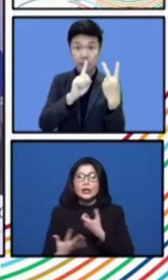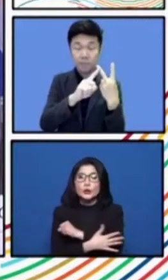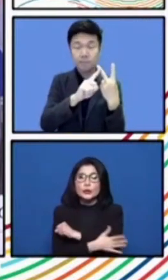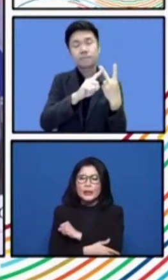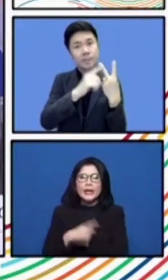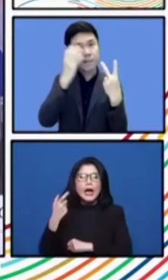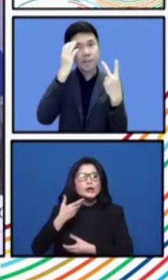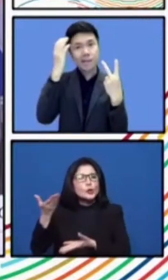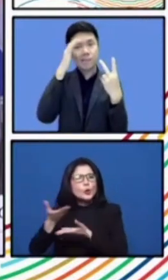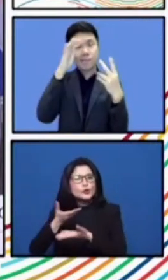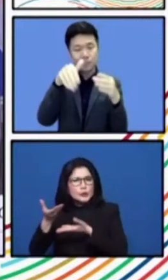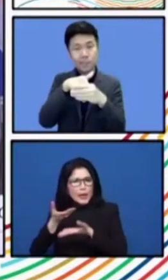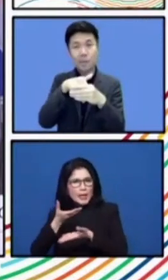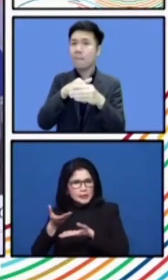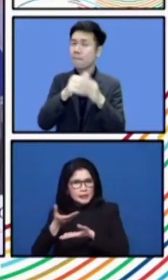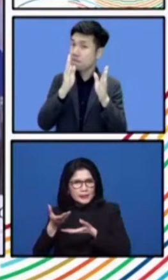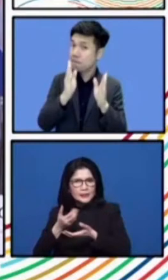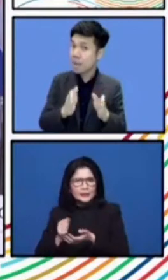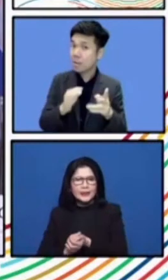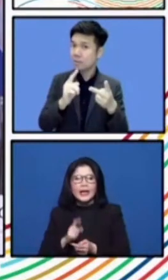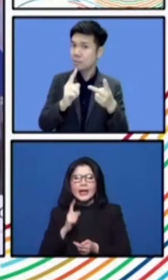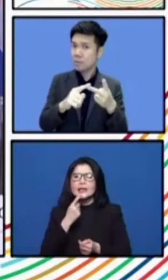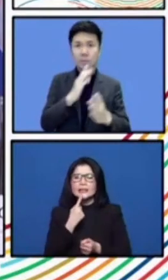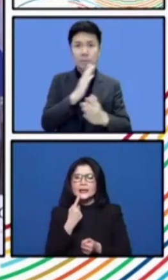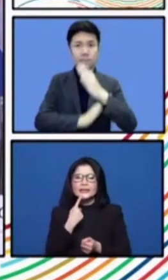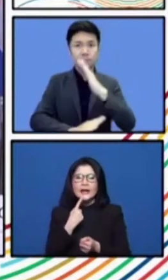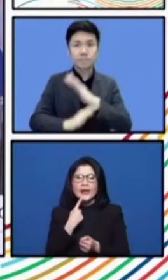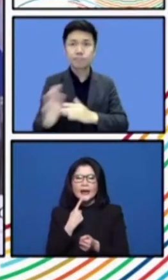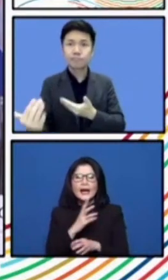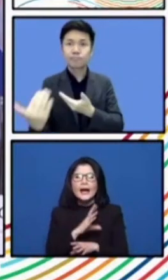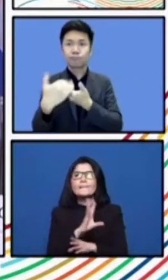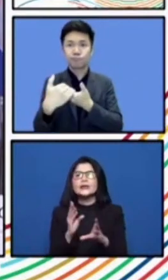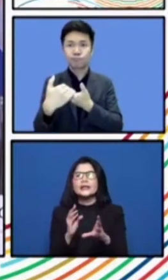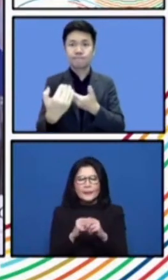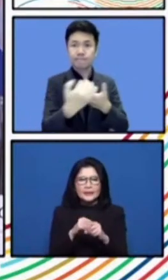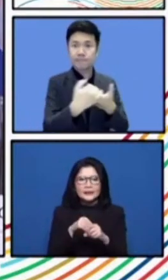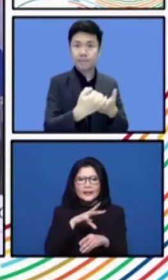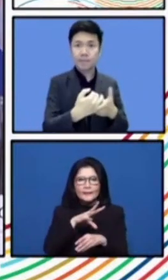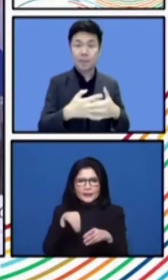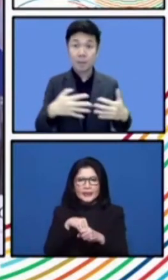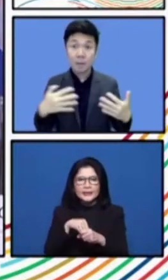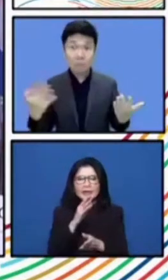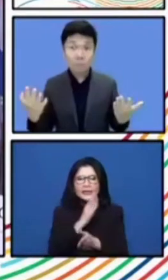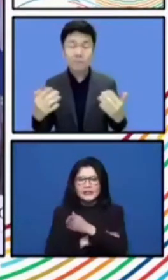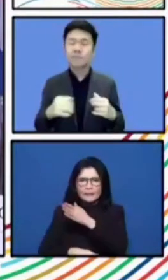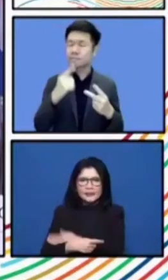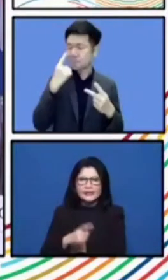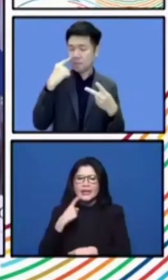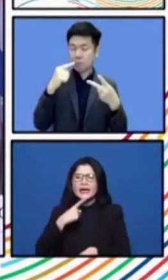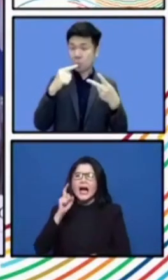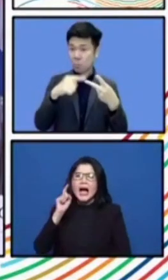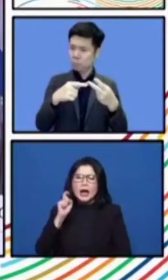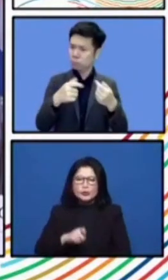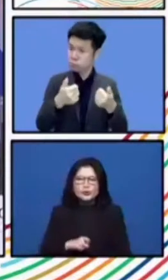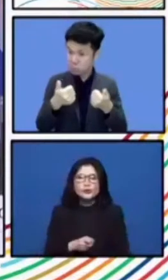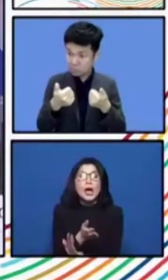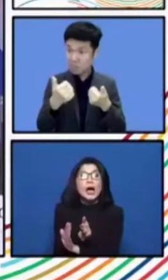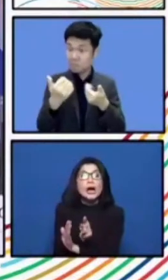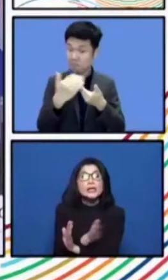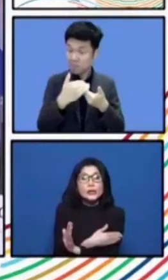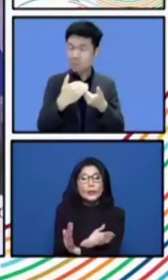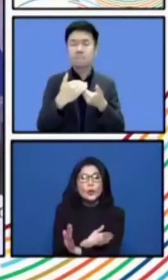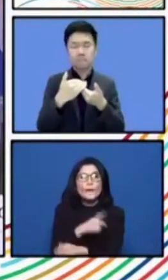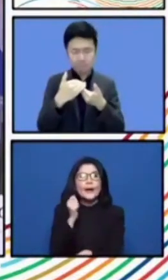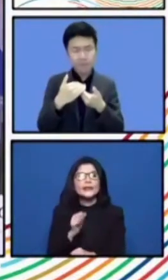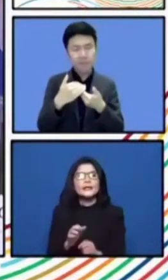the involvement of persons with disability as a mandatory step prior to the approval of laws regulation and